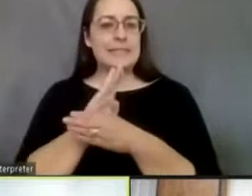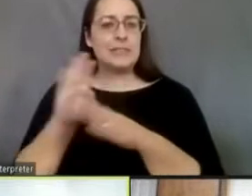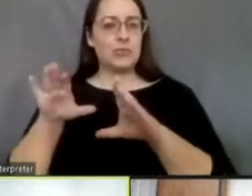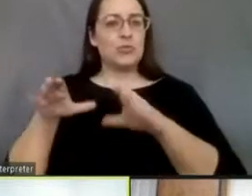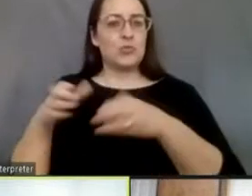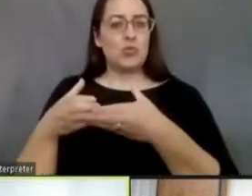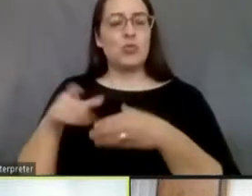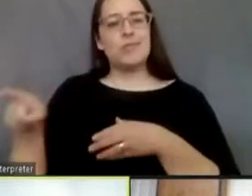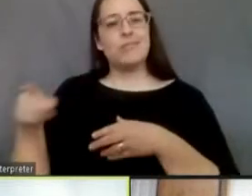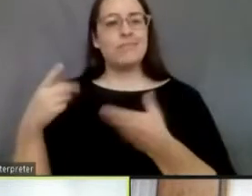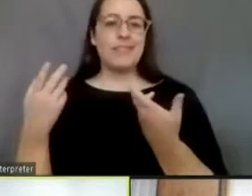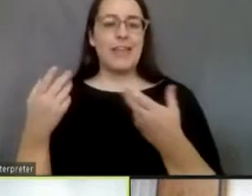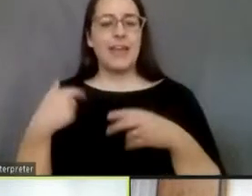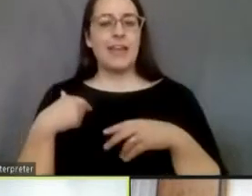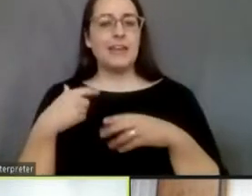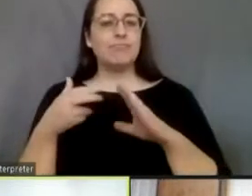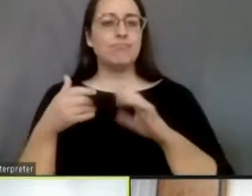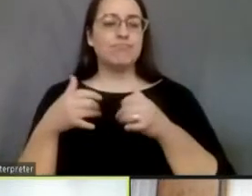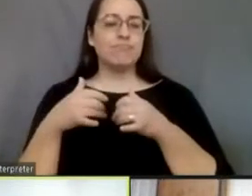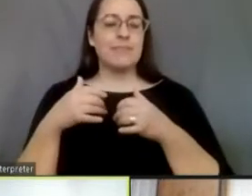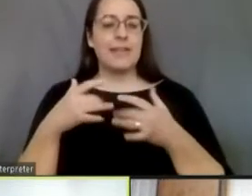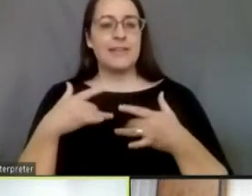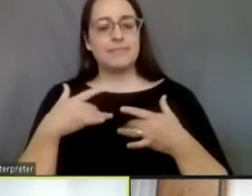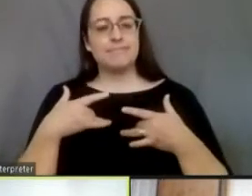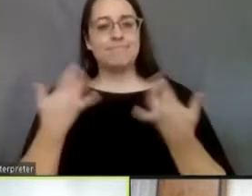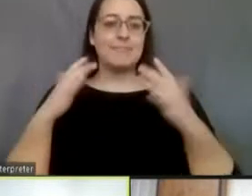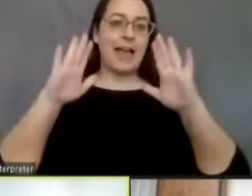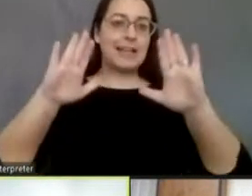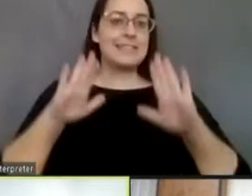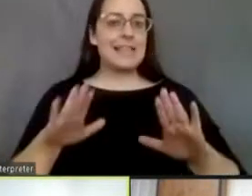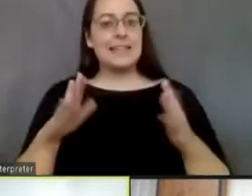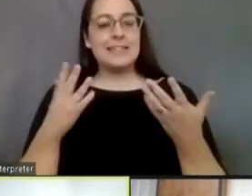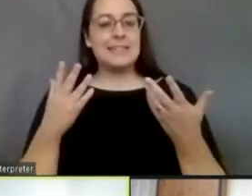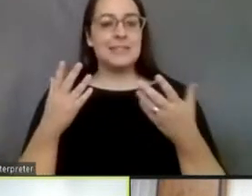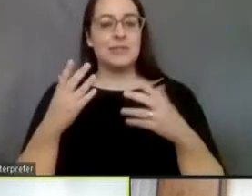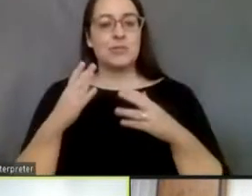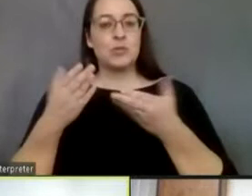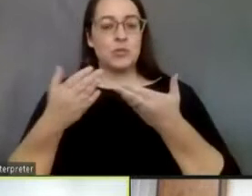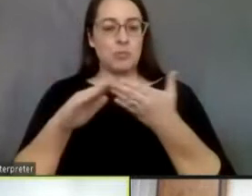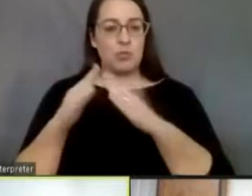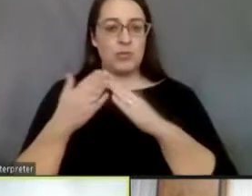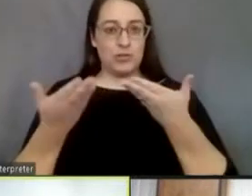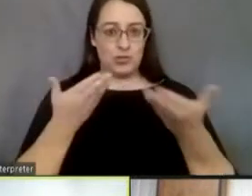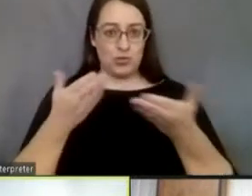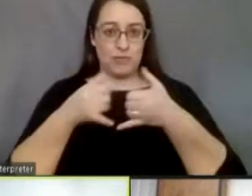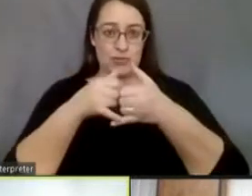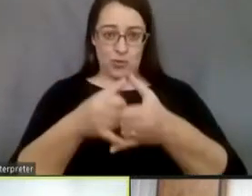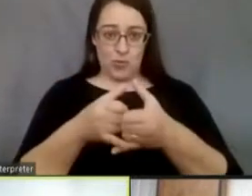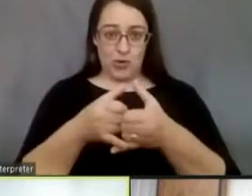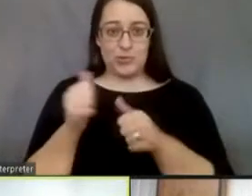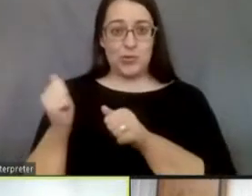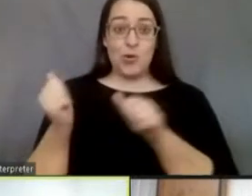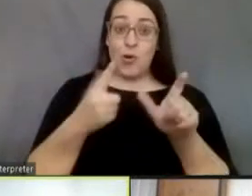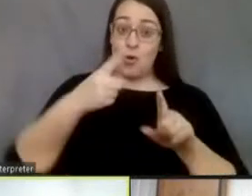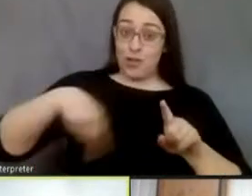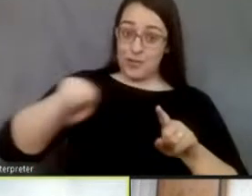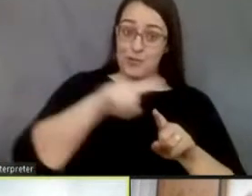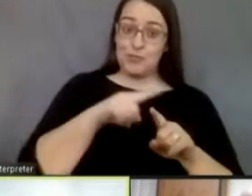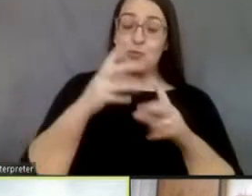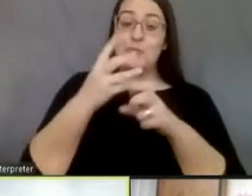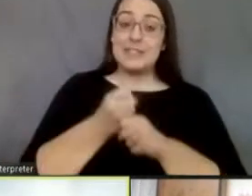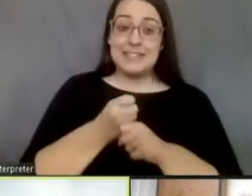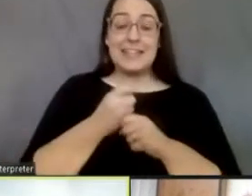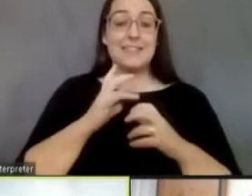their Excellence in Community Service Awards. And every single one of you received an Excellence in Community